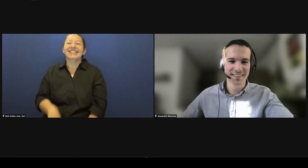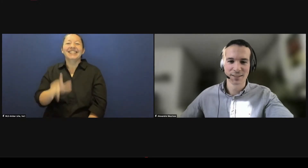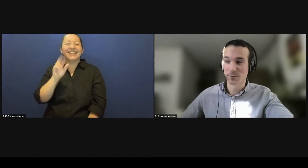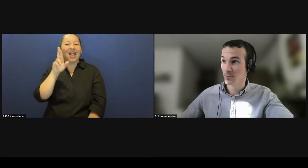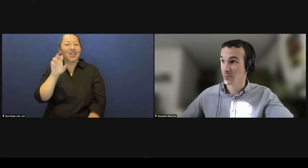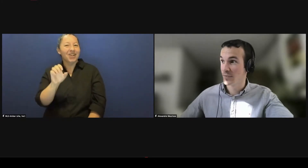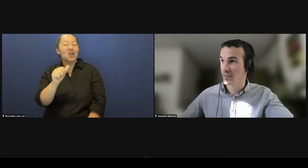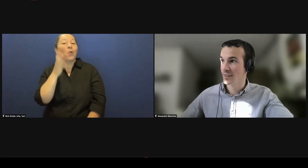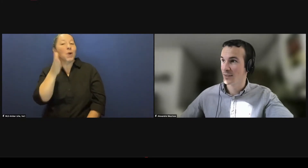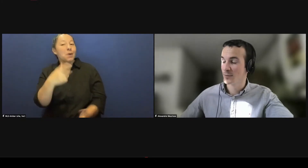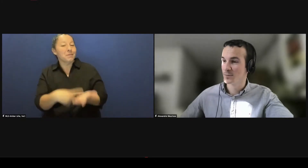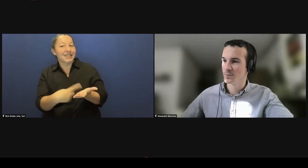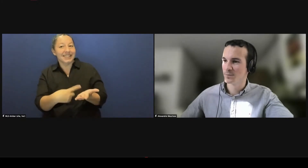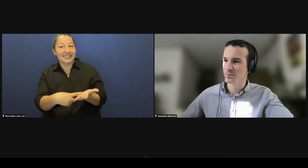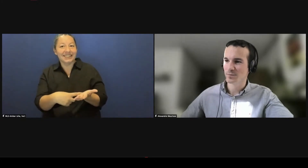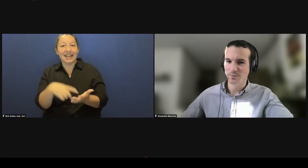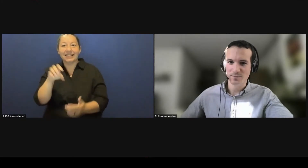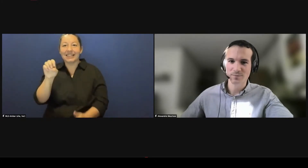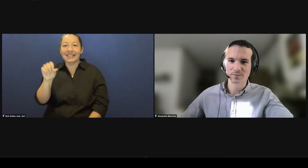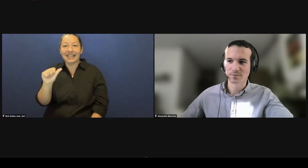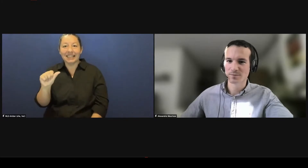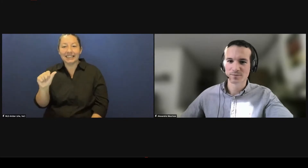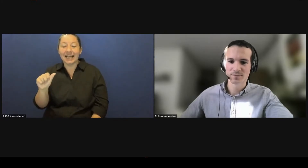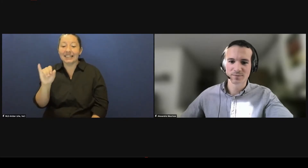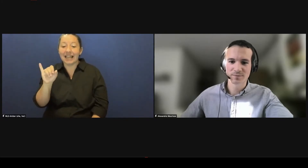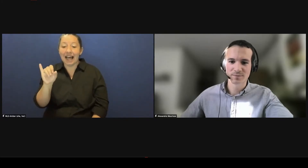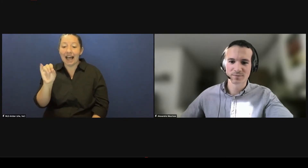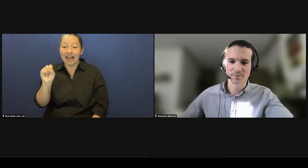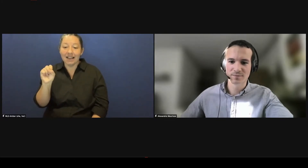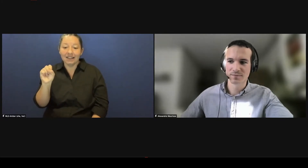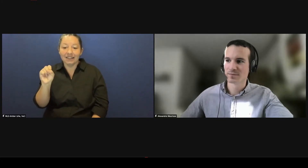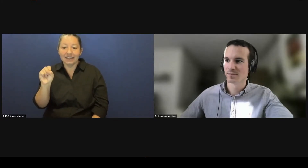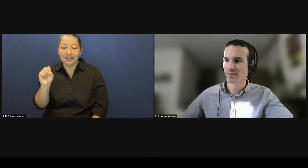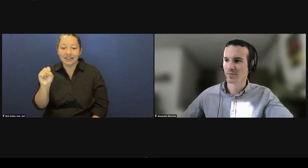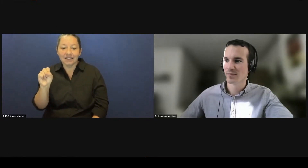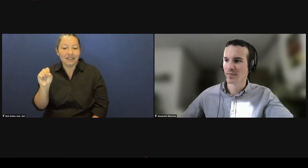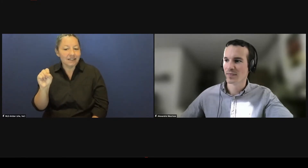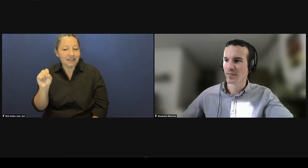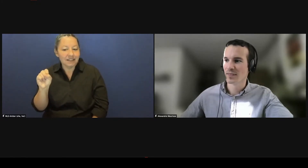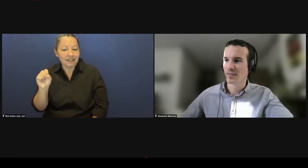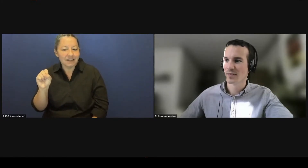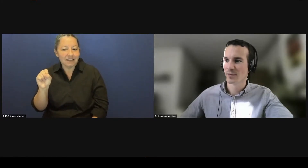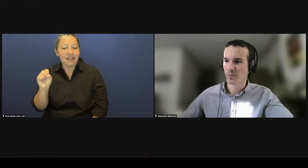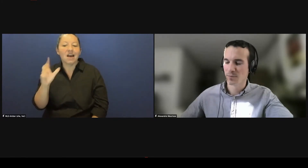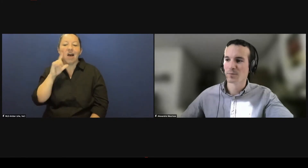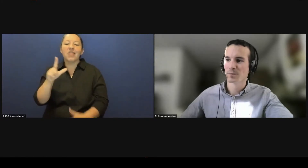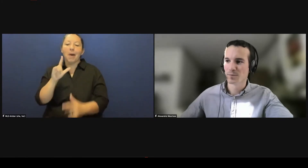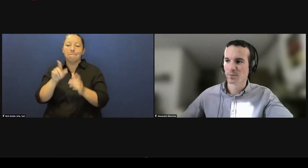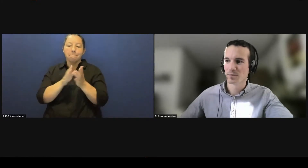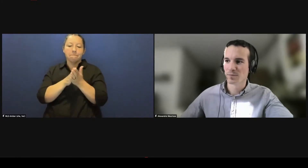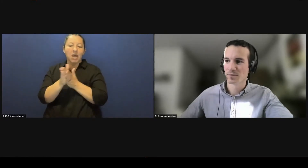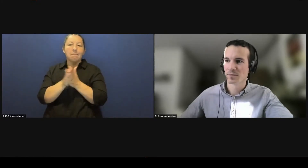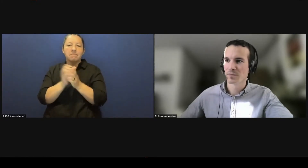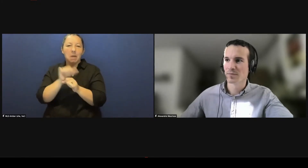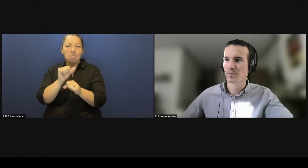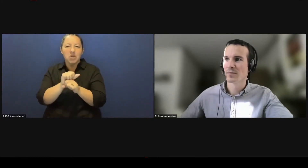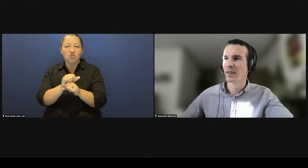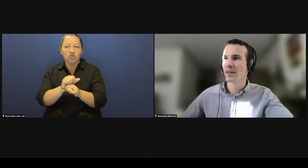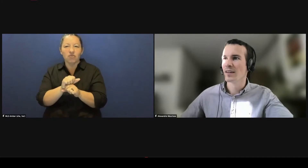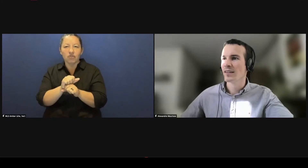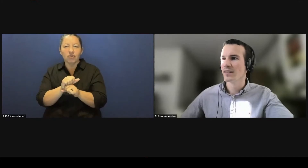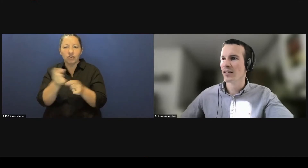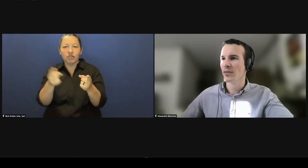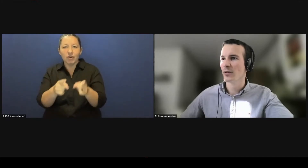talking about ESA's ISRU demonstration mission activities that are currently taking place. So Alexandra, you have 10